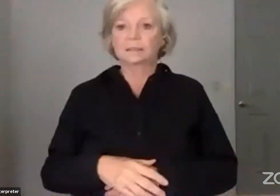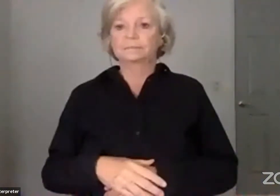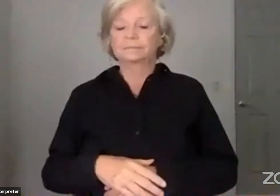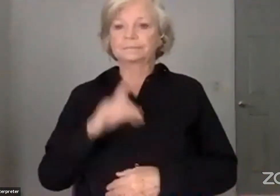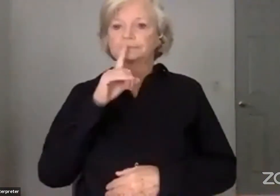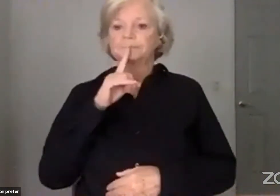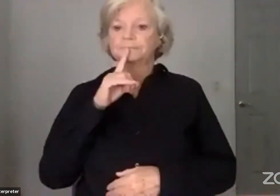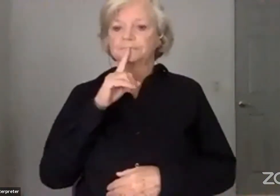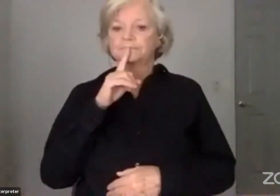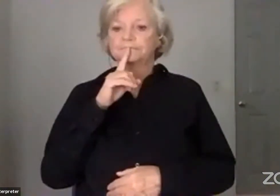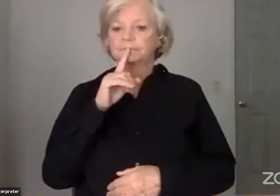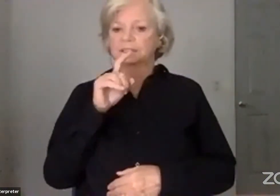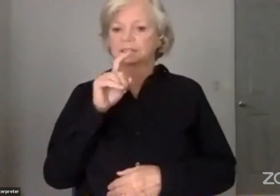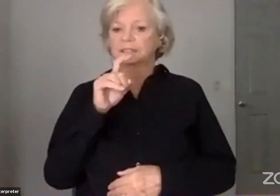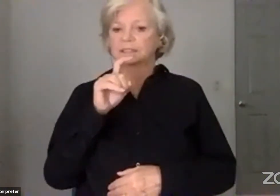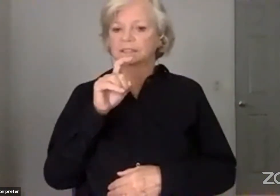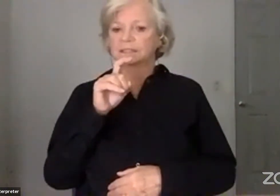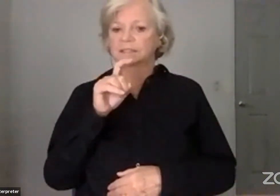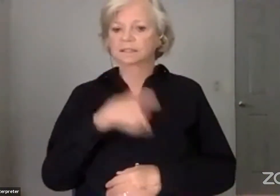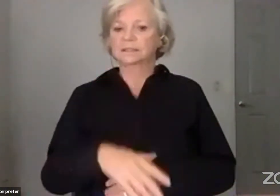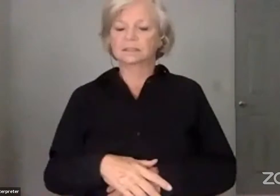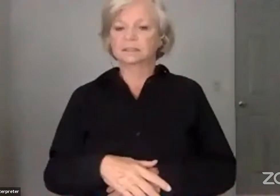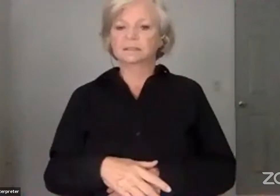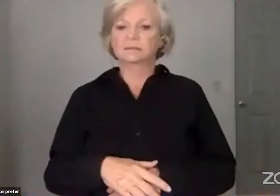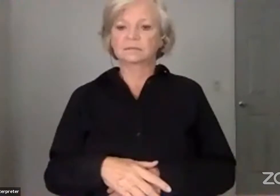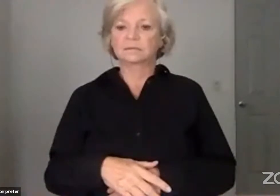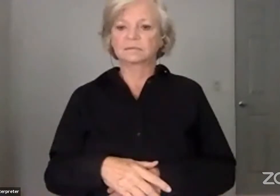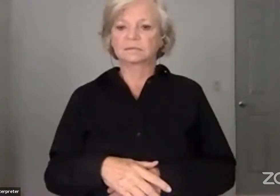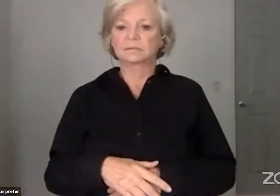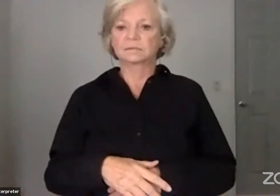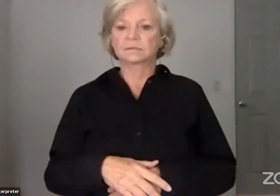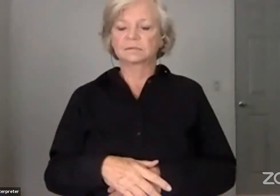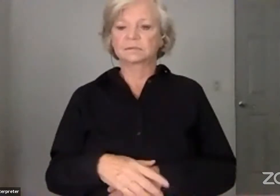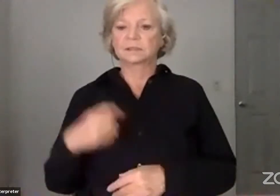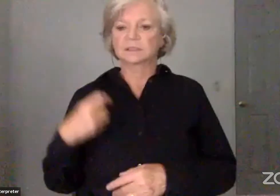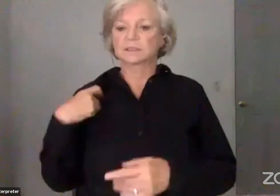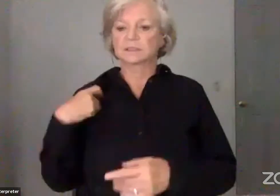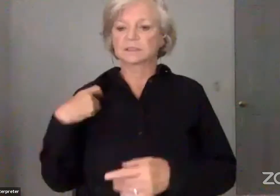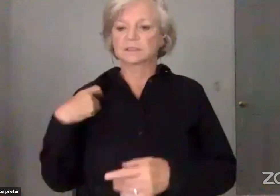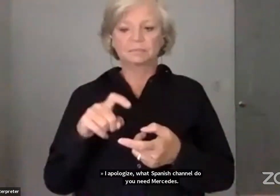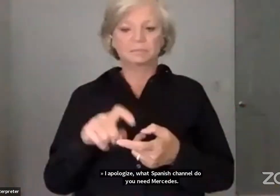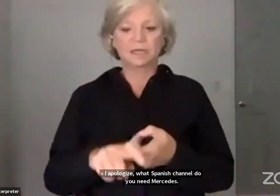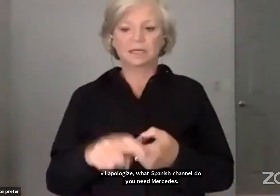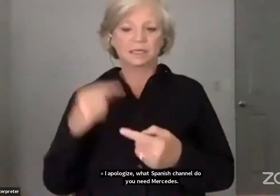Mercedes should be in the Spanish channel. Yo estoy en español.